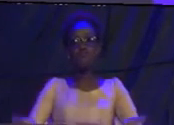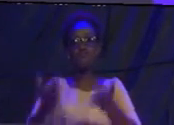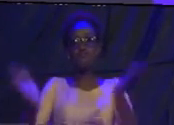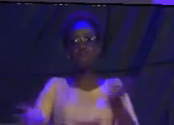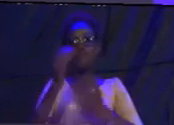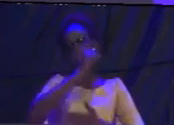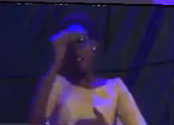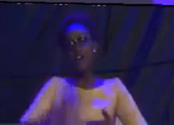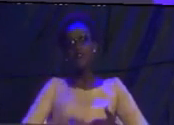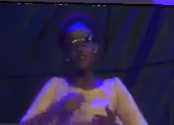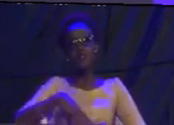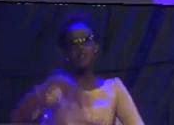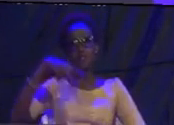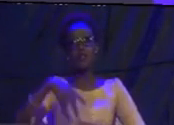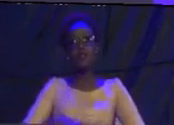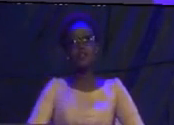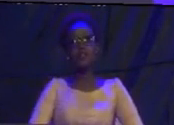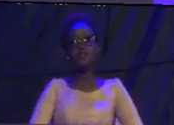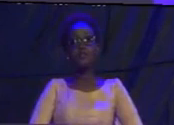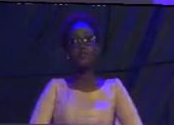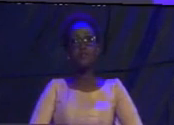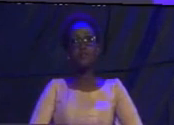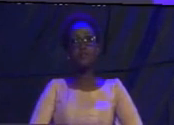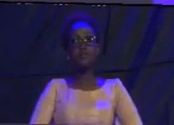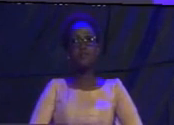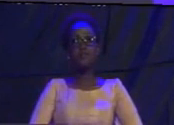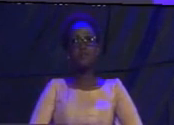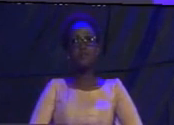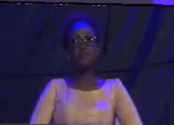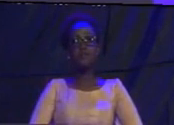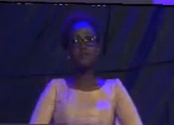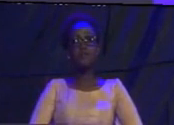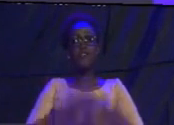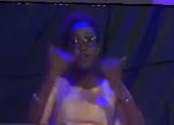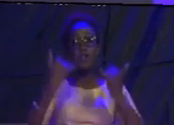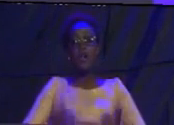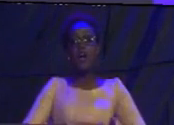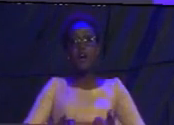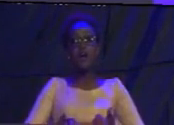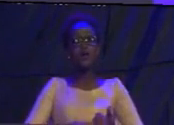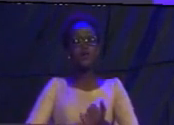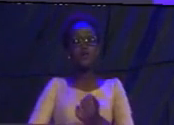2000, we started to organize this conference, Africa Rise, to raise Africa.